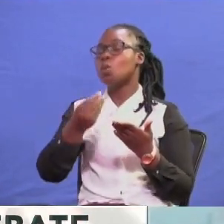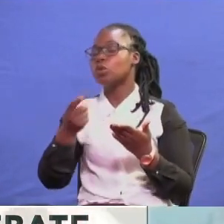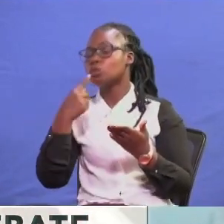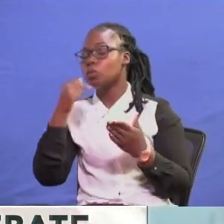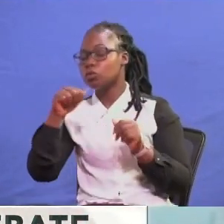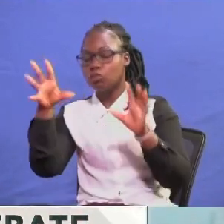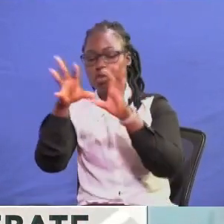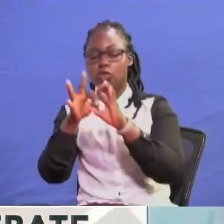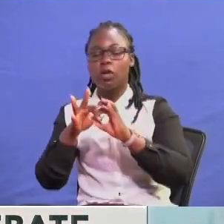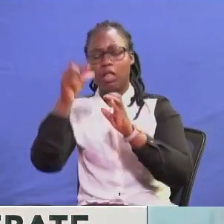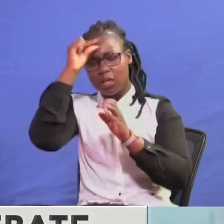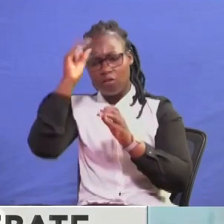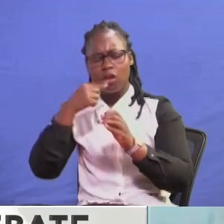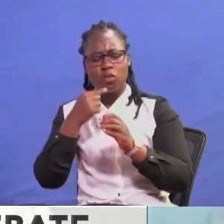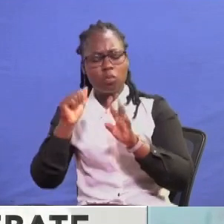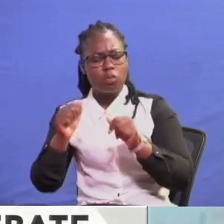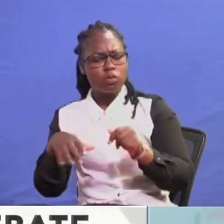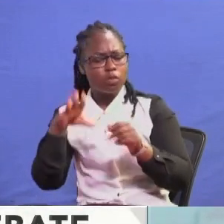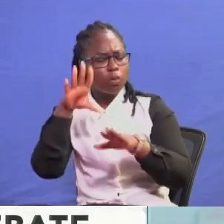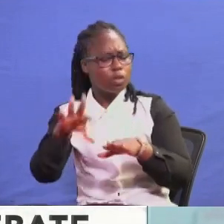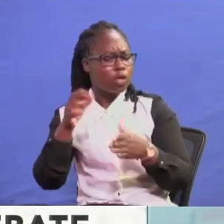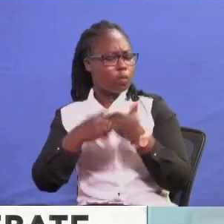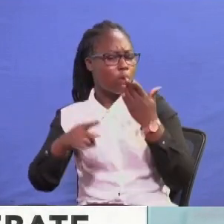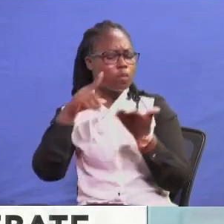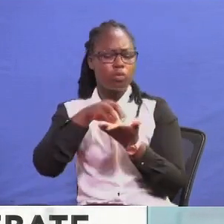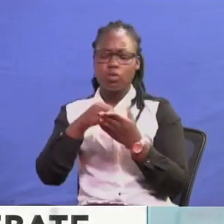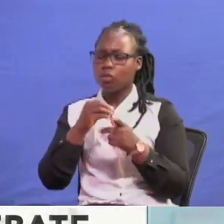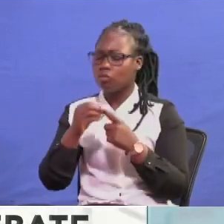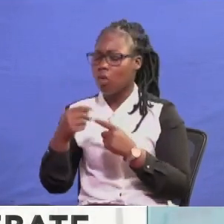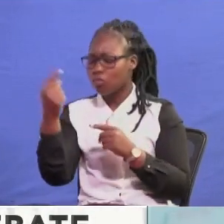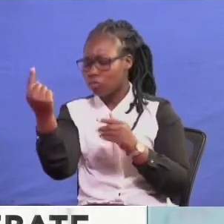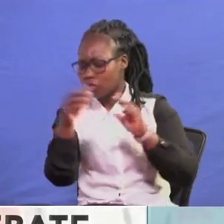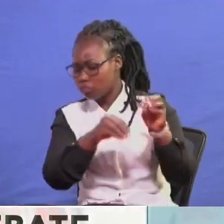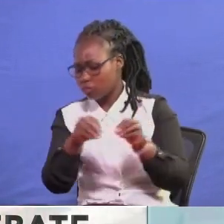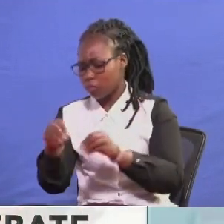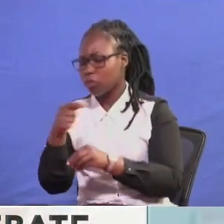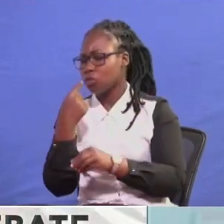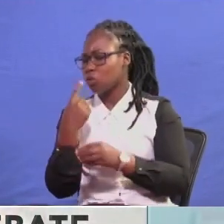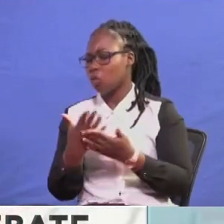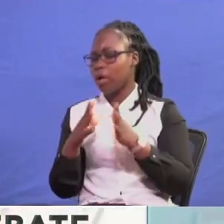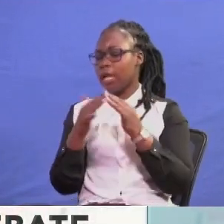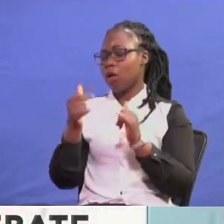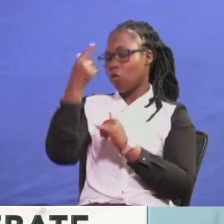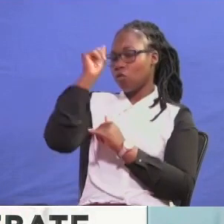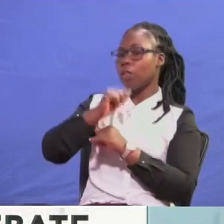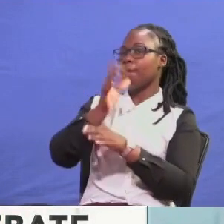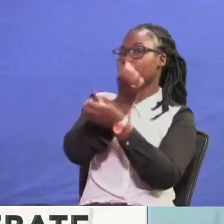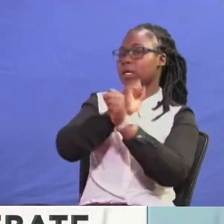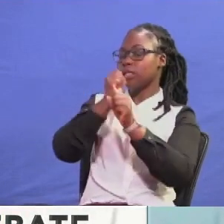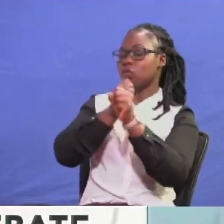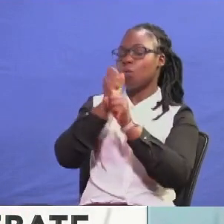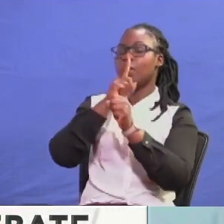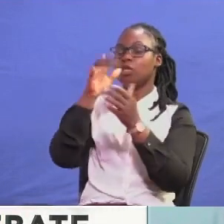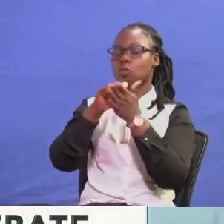who should not, who should take what position, who should replace who. So for the president to make sure that